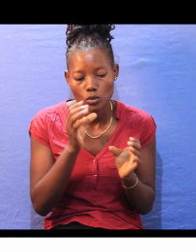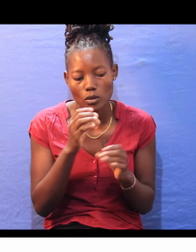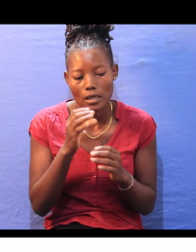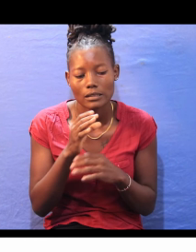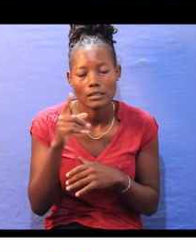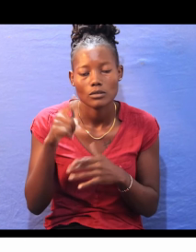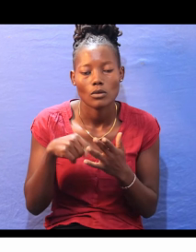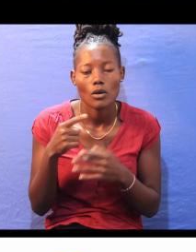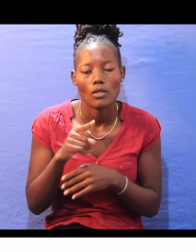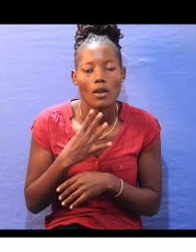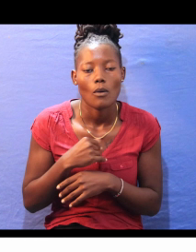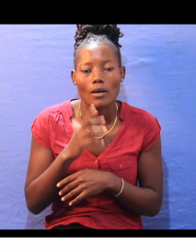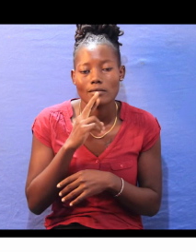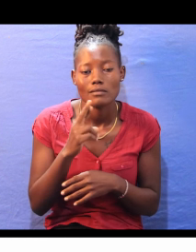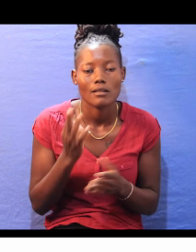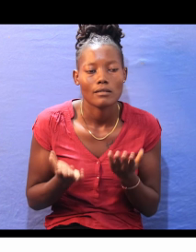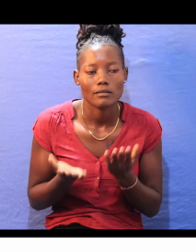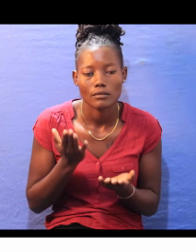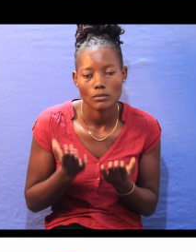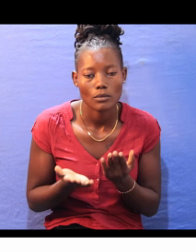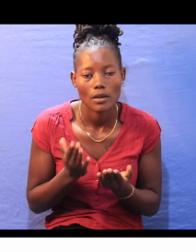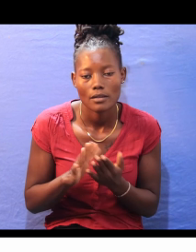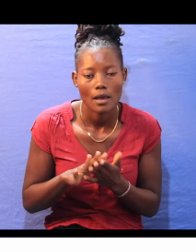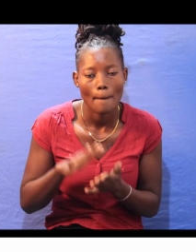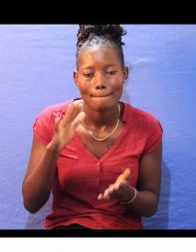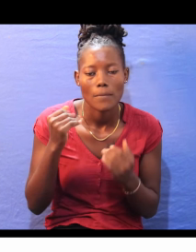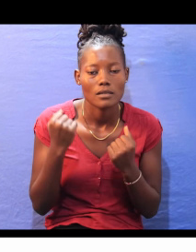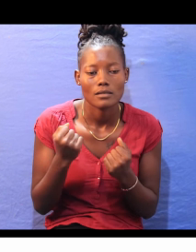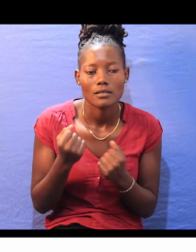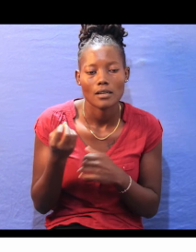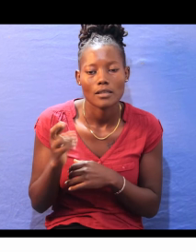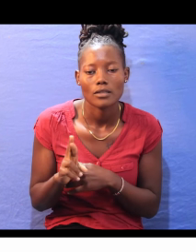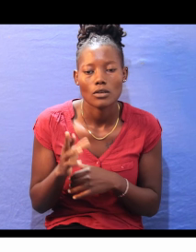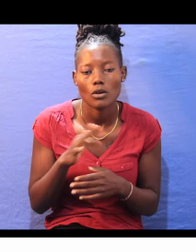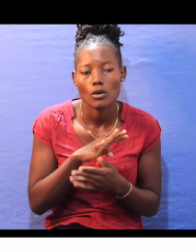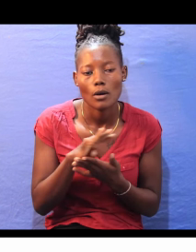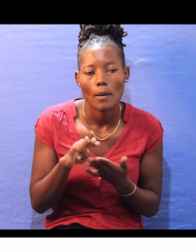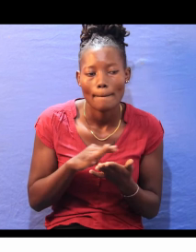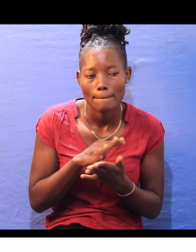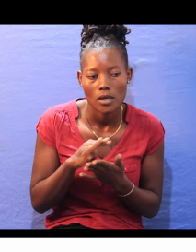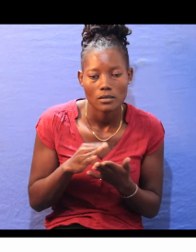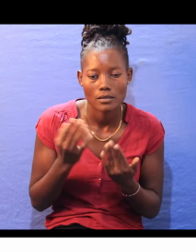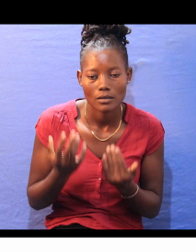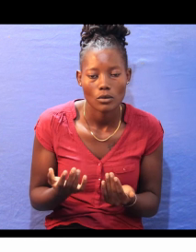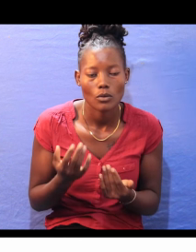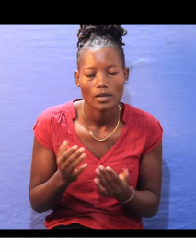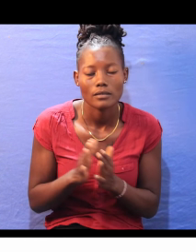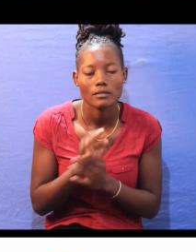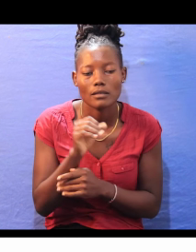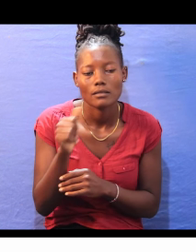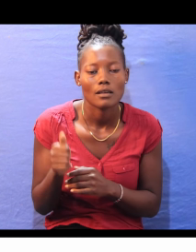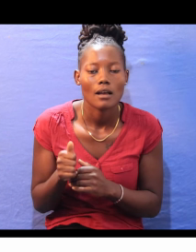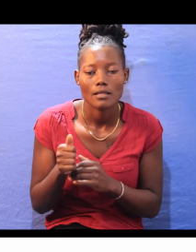needs are, whether it is maximal strength, whether it is basic coordination, etc.